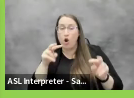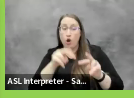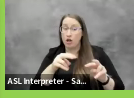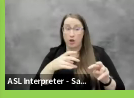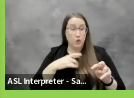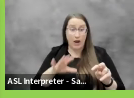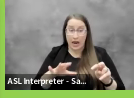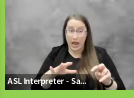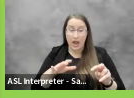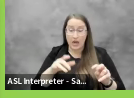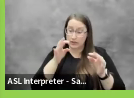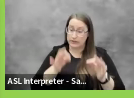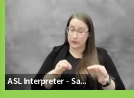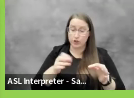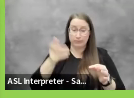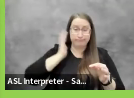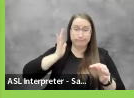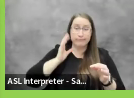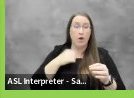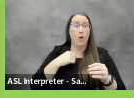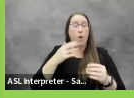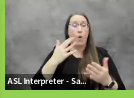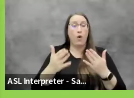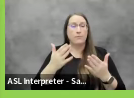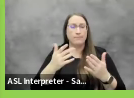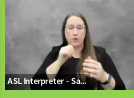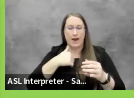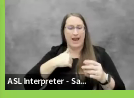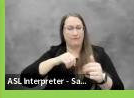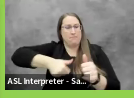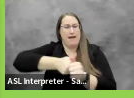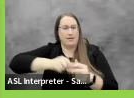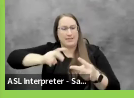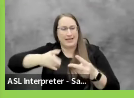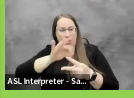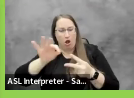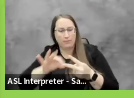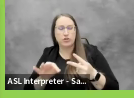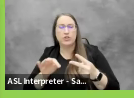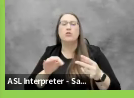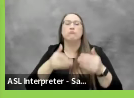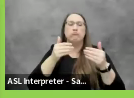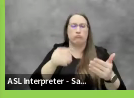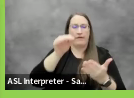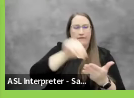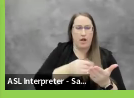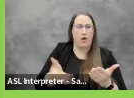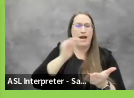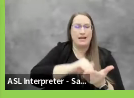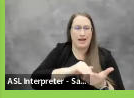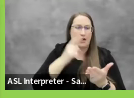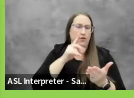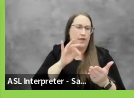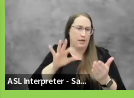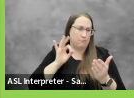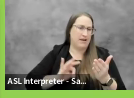don't like what you've decided upon, or if you don't have that contingent second choice, you just merely complete another beneficiary